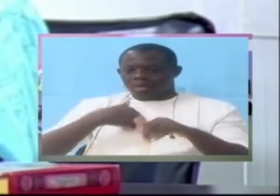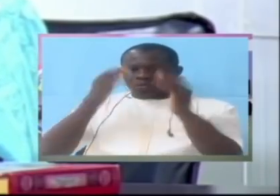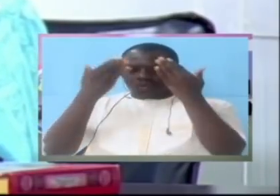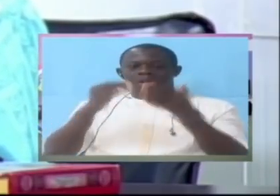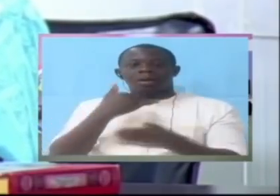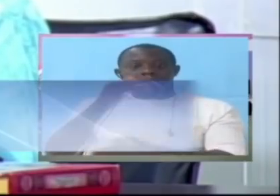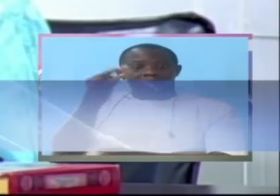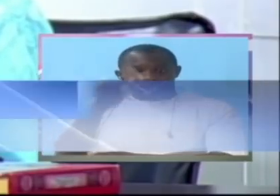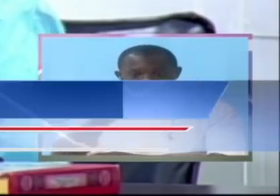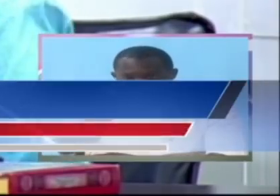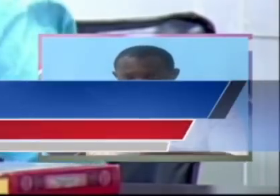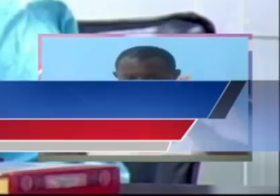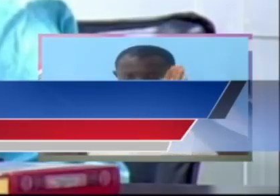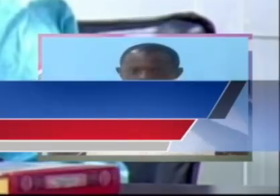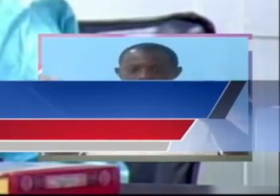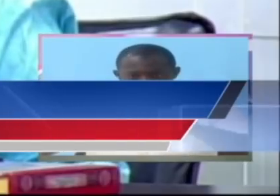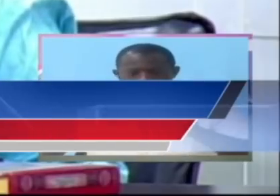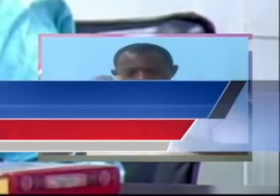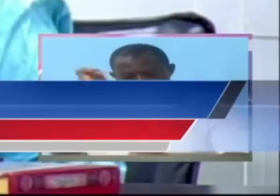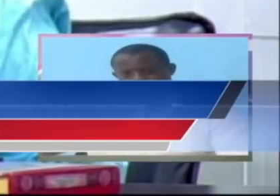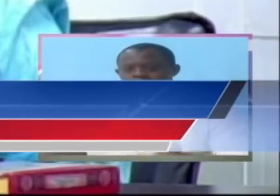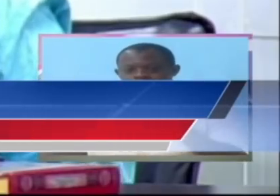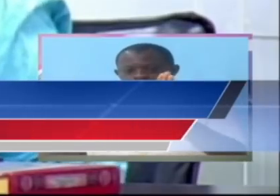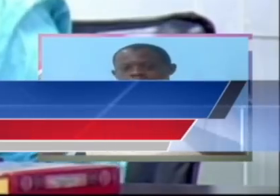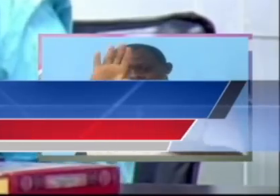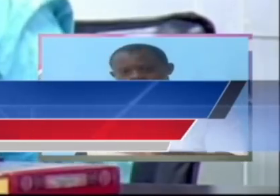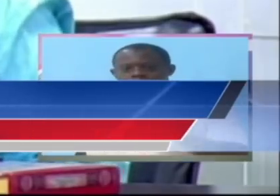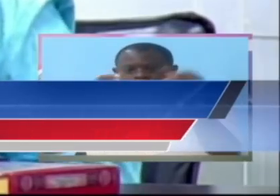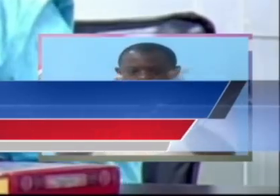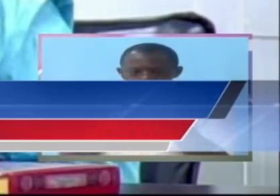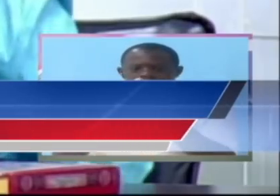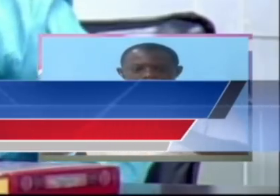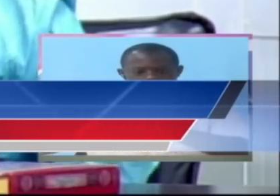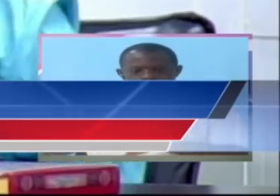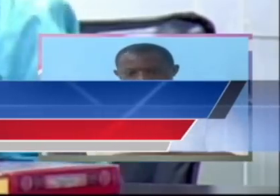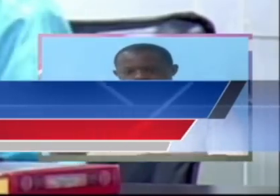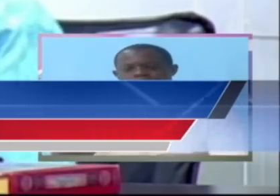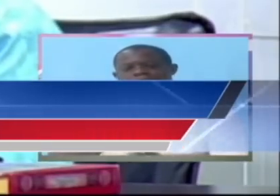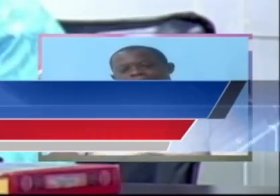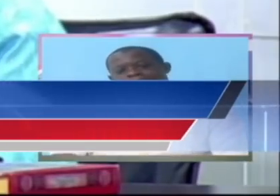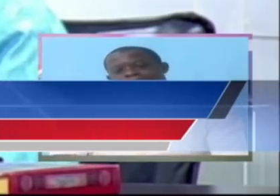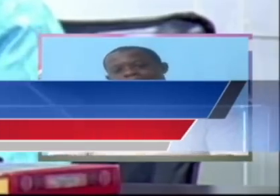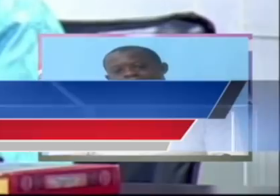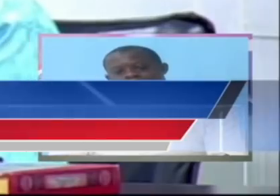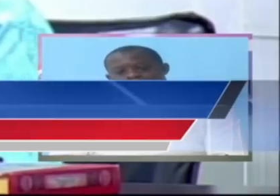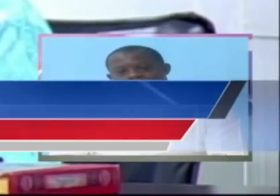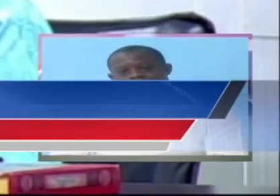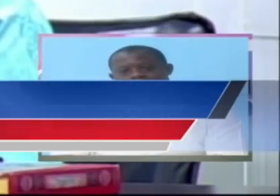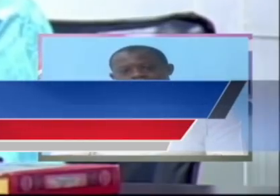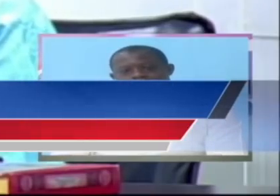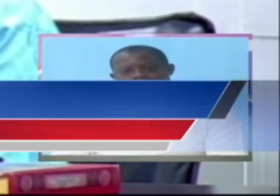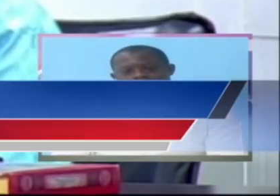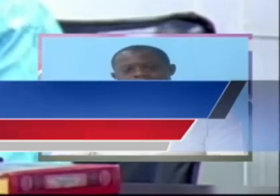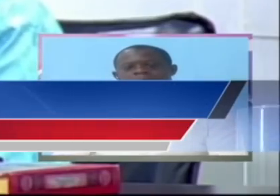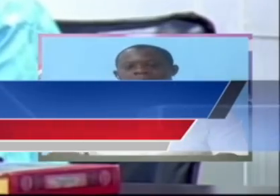him being tortured. On say be jetti duma handcuff jedem be handcuff illam aw.